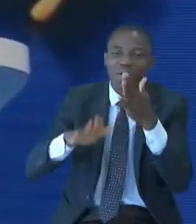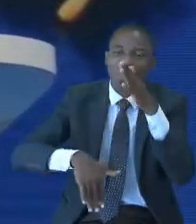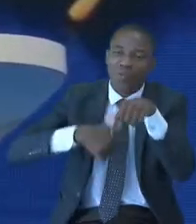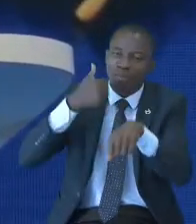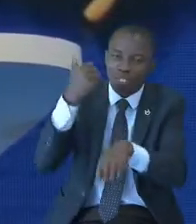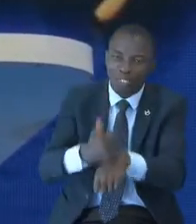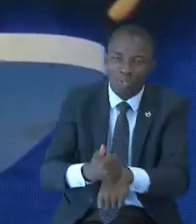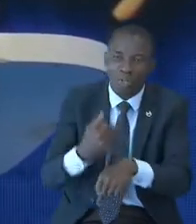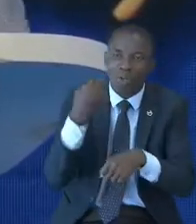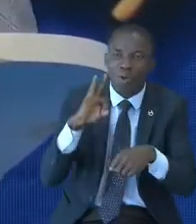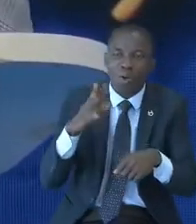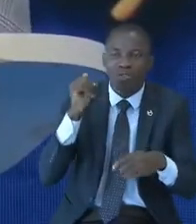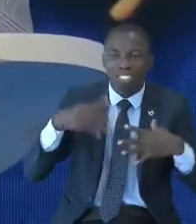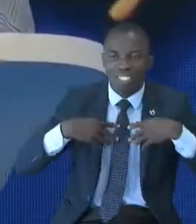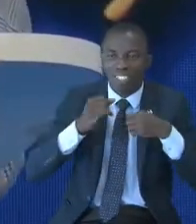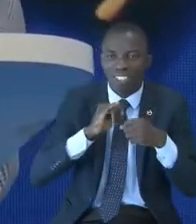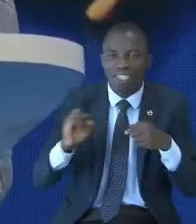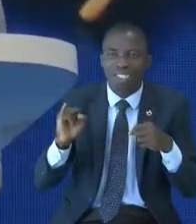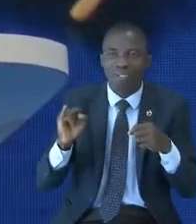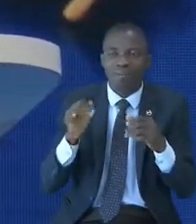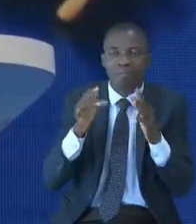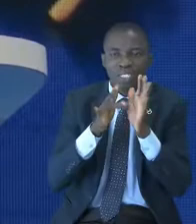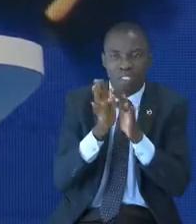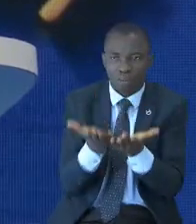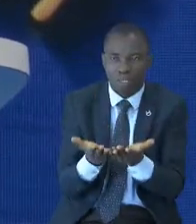confirmation of the healing scripture. Psalm